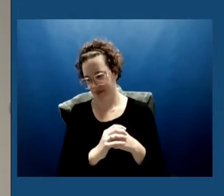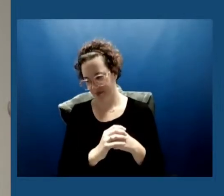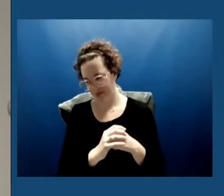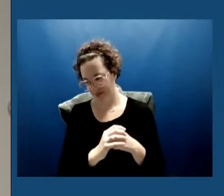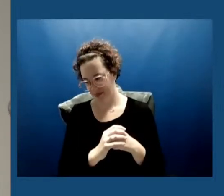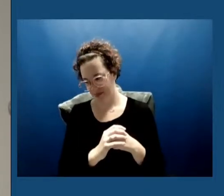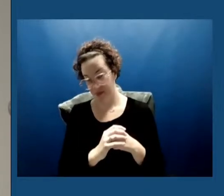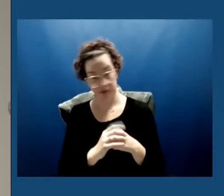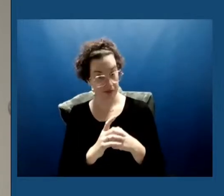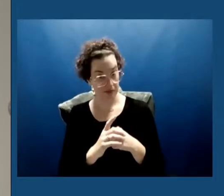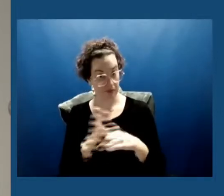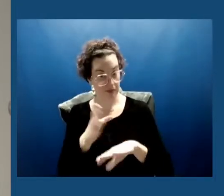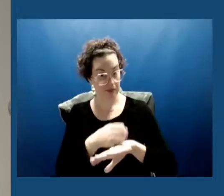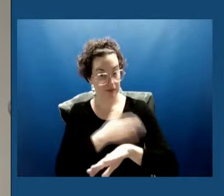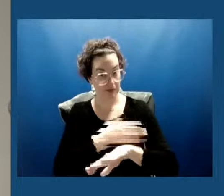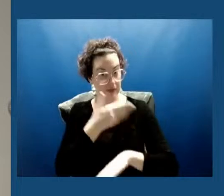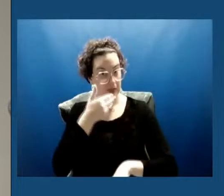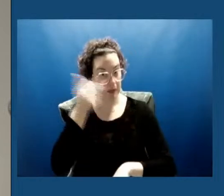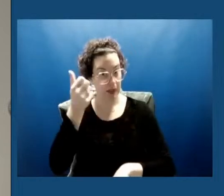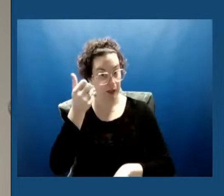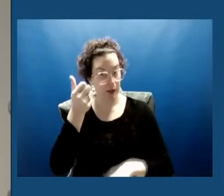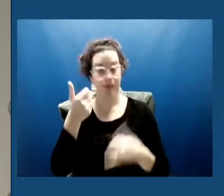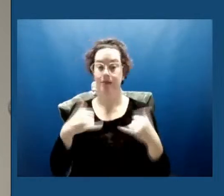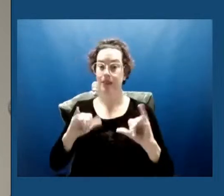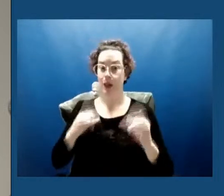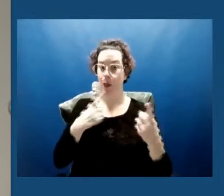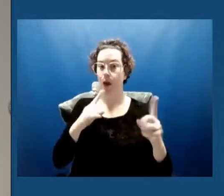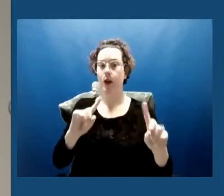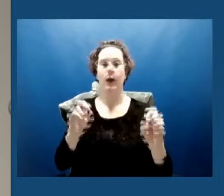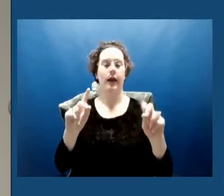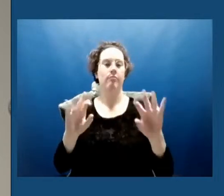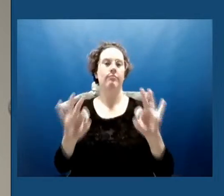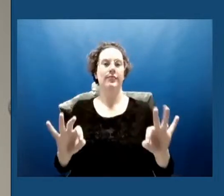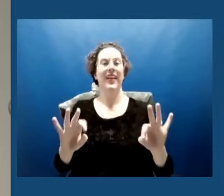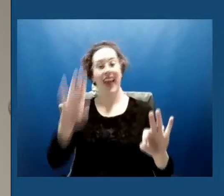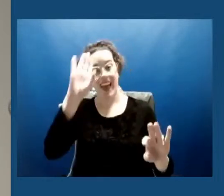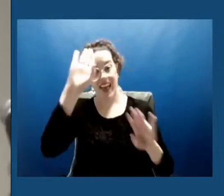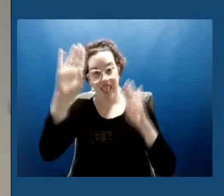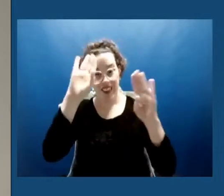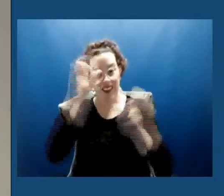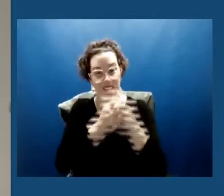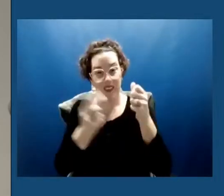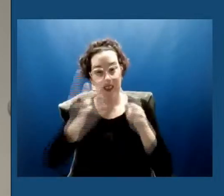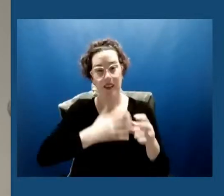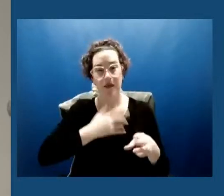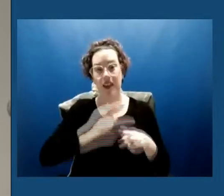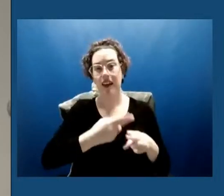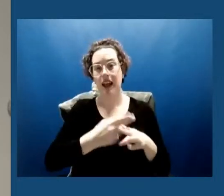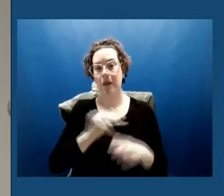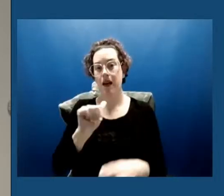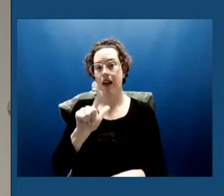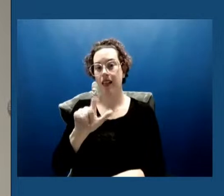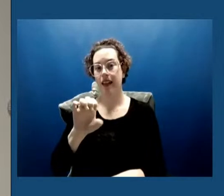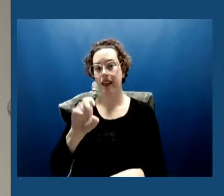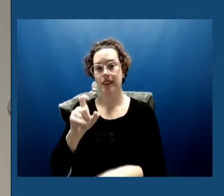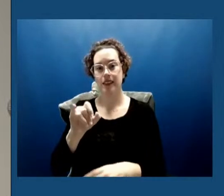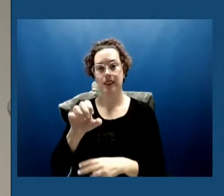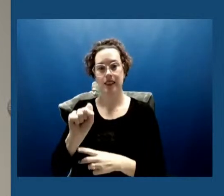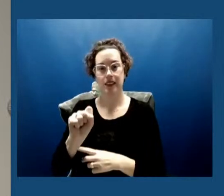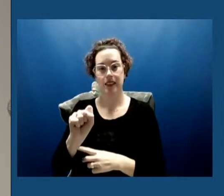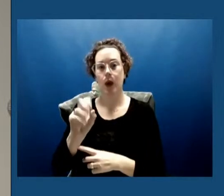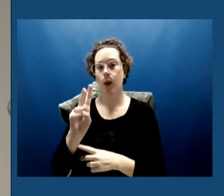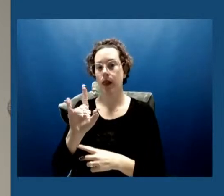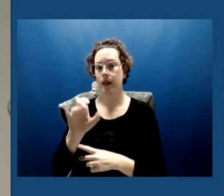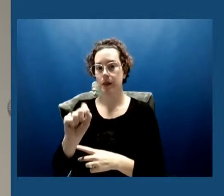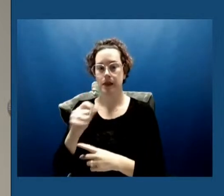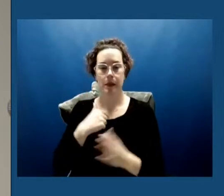Are we better? Is it still on? Oh, okay. All right. Hi, everybody. My name is Alexis Williams. I'm a technology education teacher here at